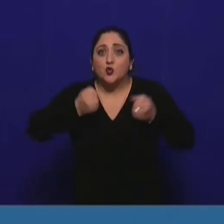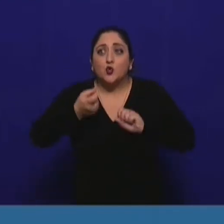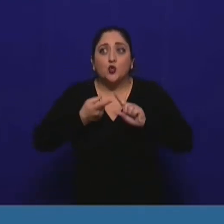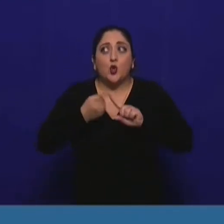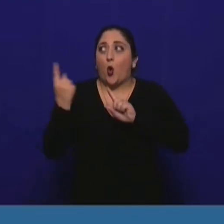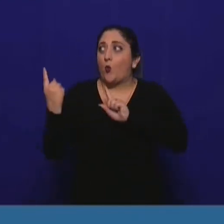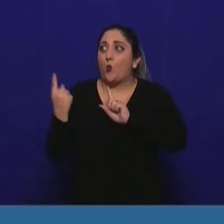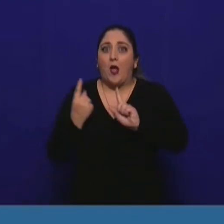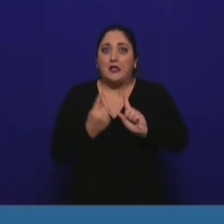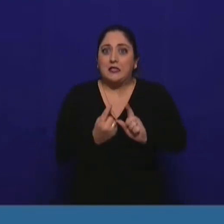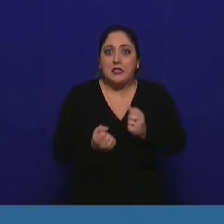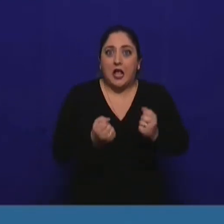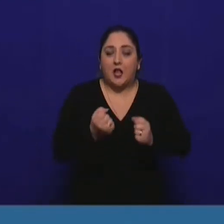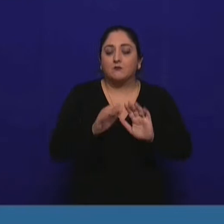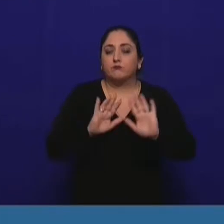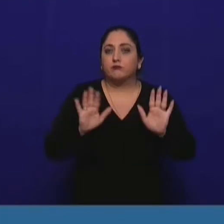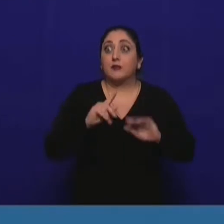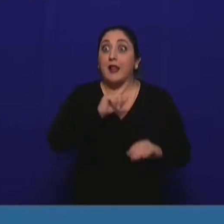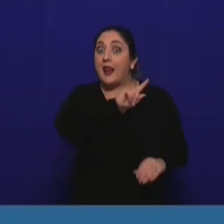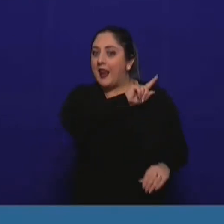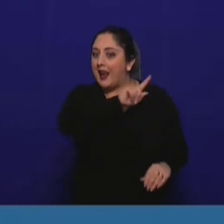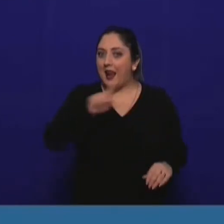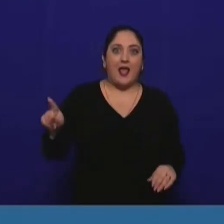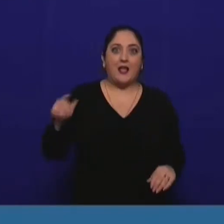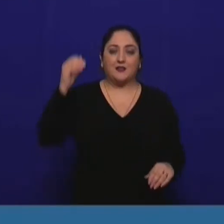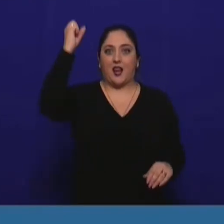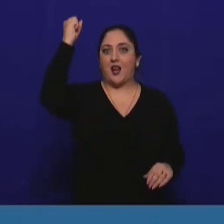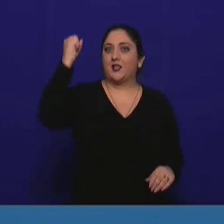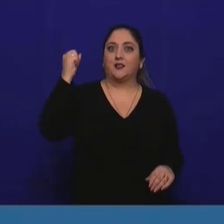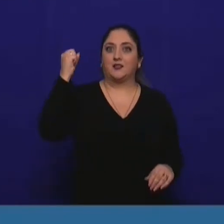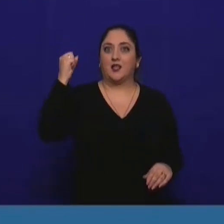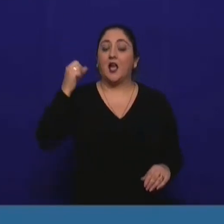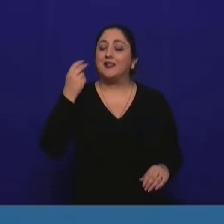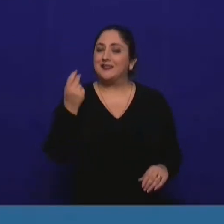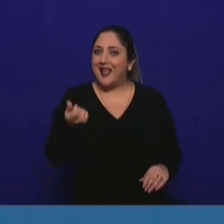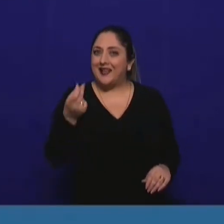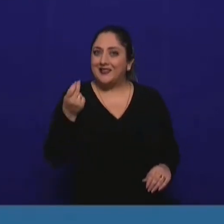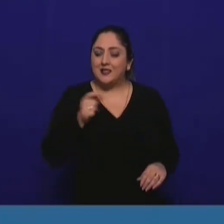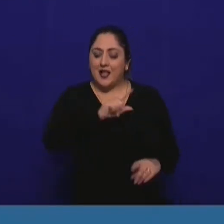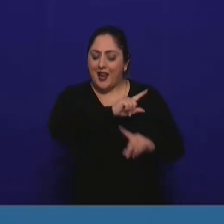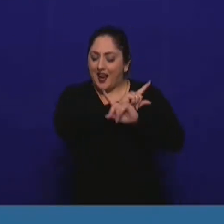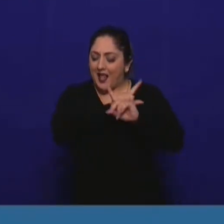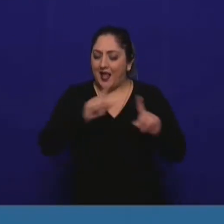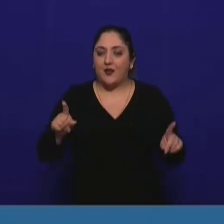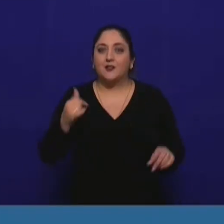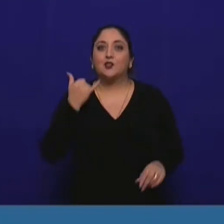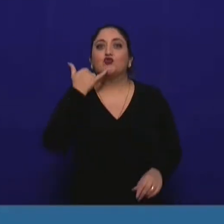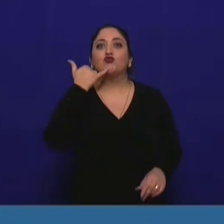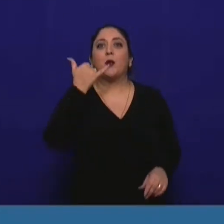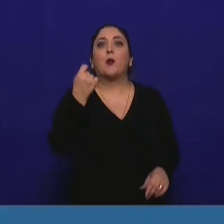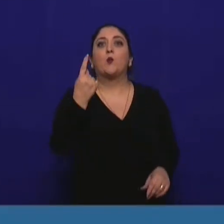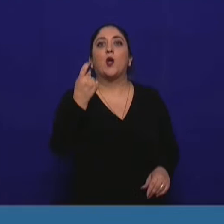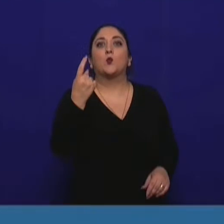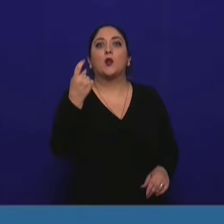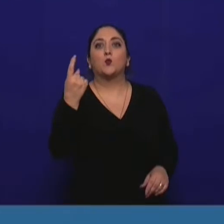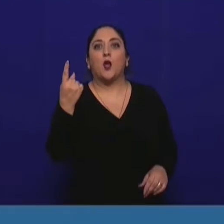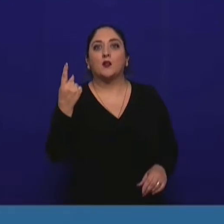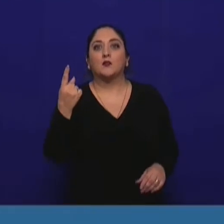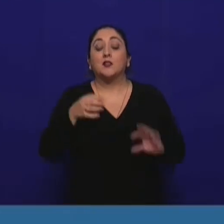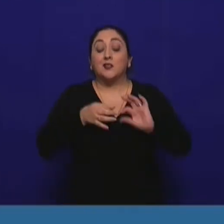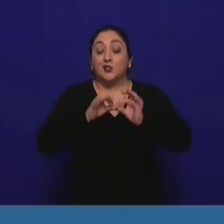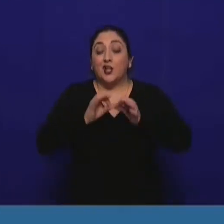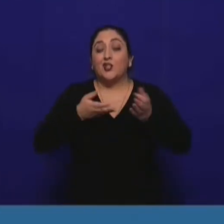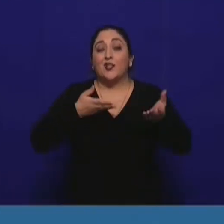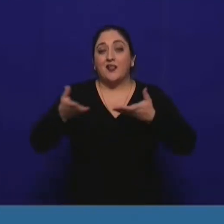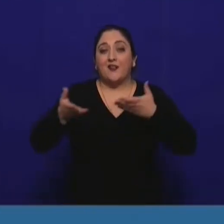dawn m'għandhomx jużaw public transport, m'għandhomx pereżempju jużaw taxi, imma iċemplunna fuq il-111 u aħna nkun nistgħu